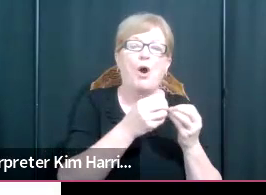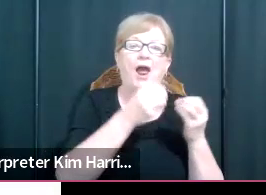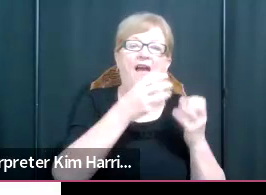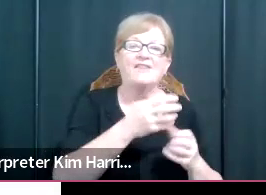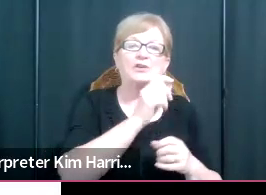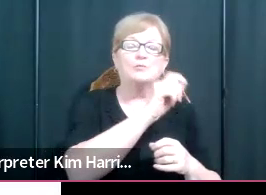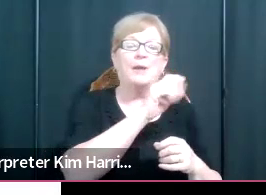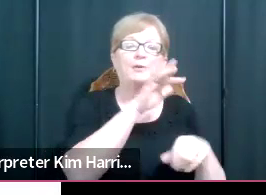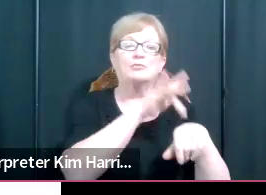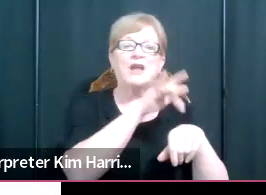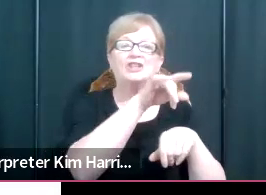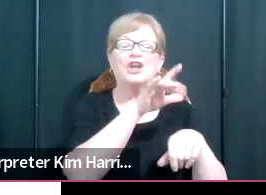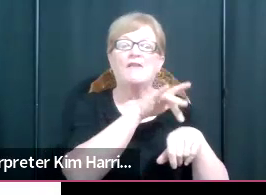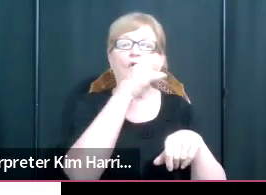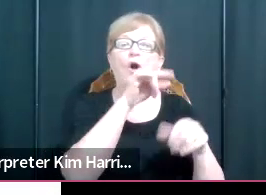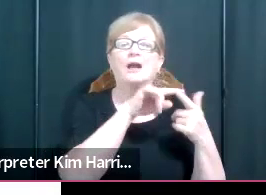a touchscreen.